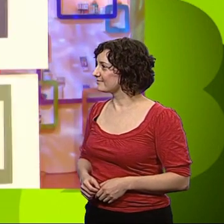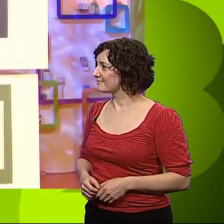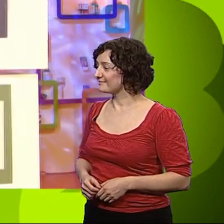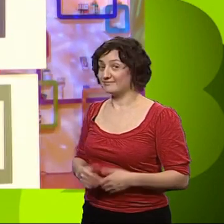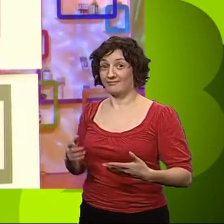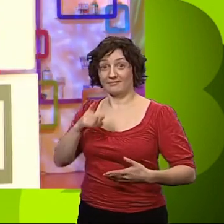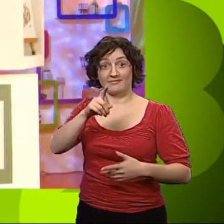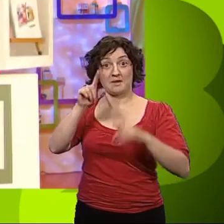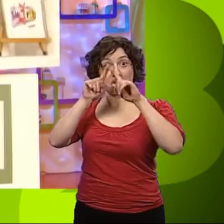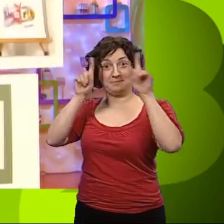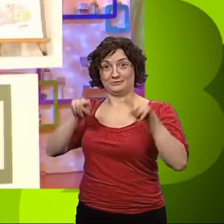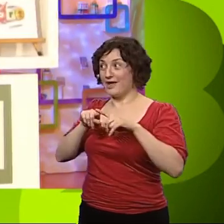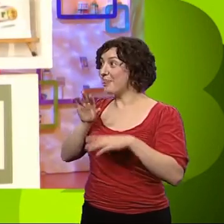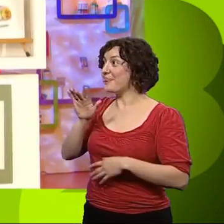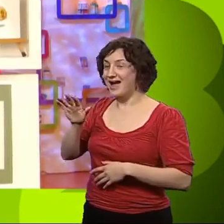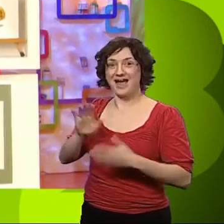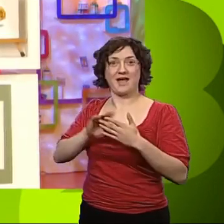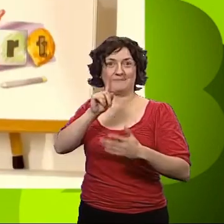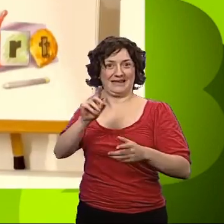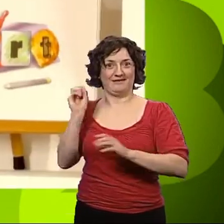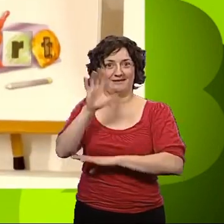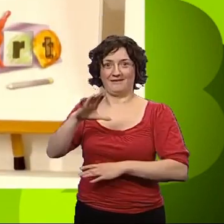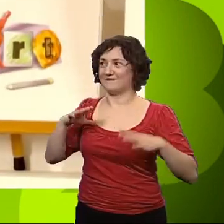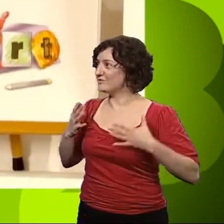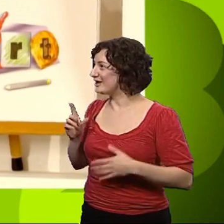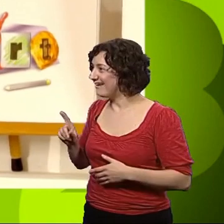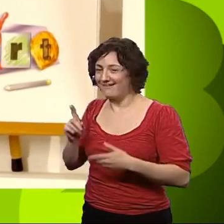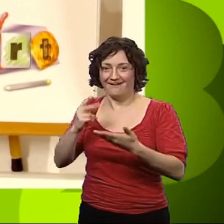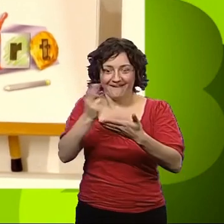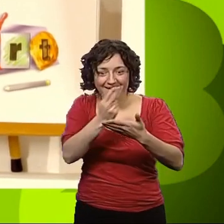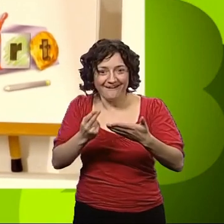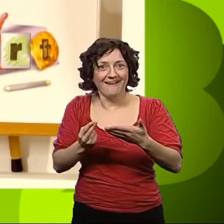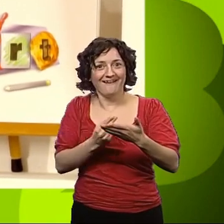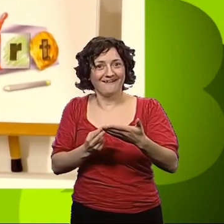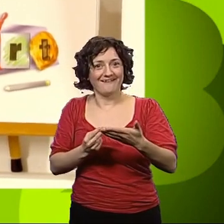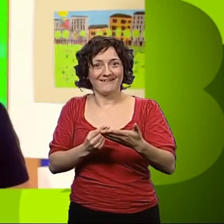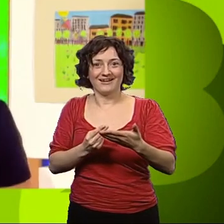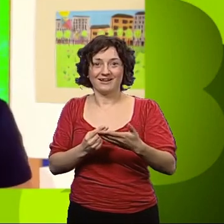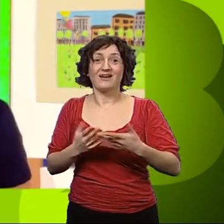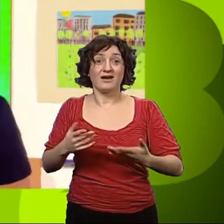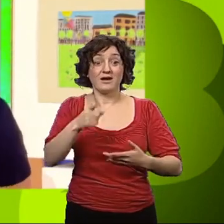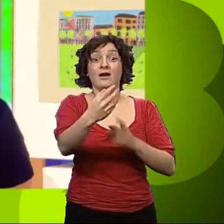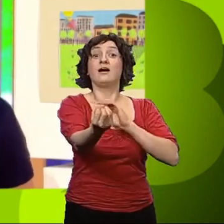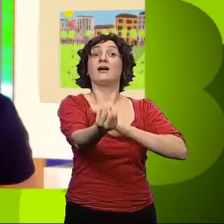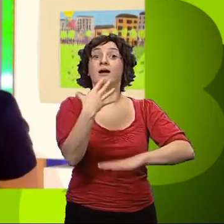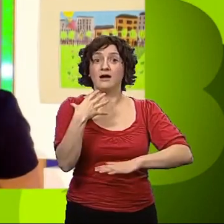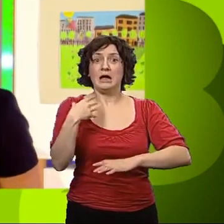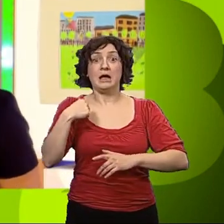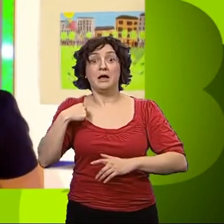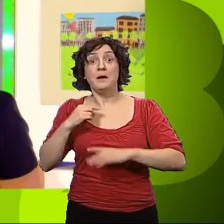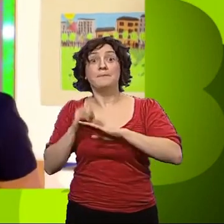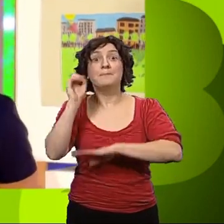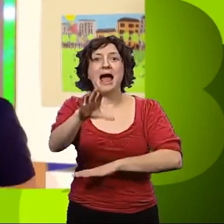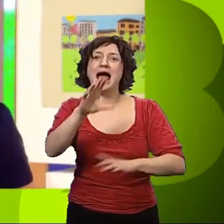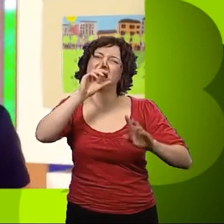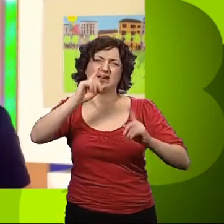If we show your picture in our gallery, you get the Smart Sketchbook and the Smart Watercolour Pencil set. Yes, sorry we can't return any of your work,